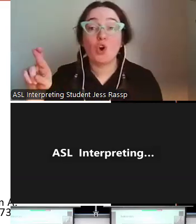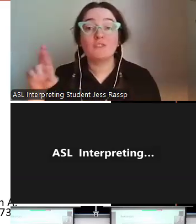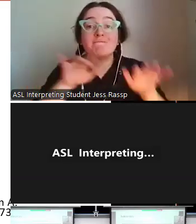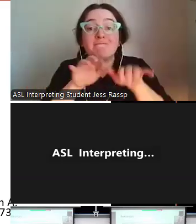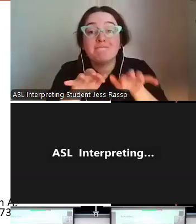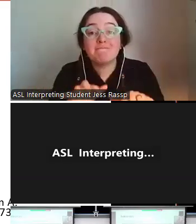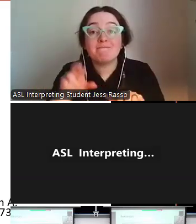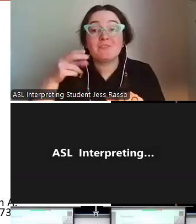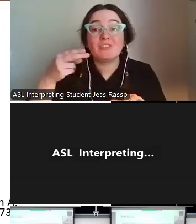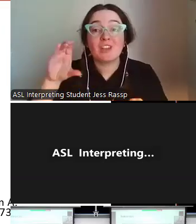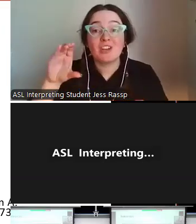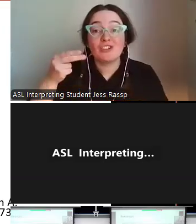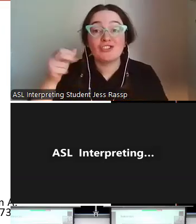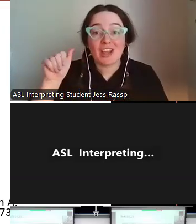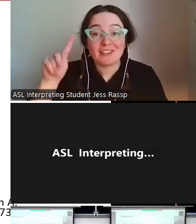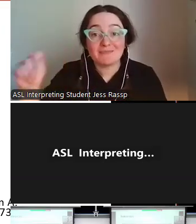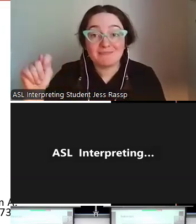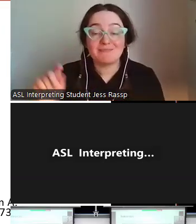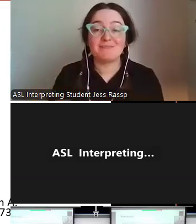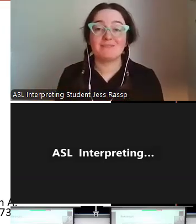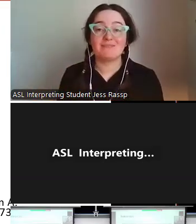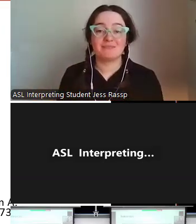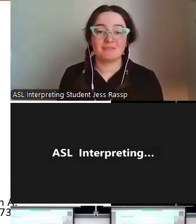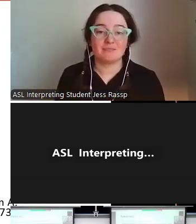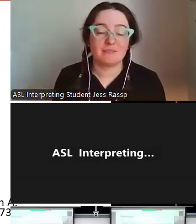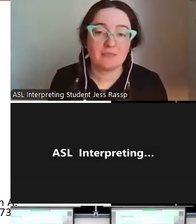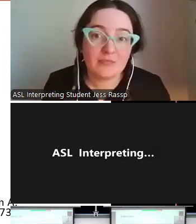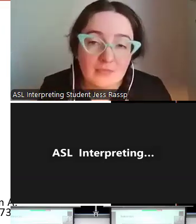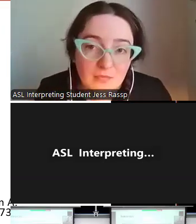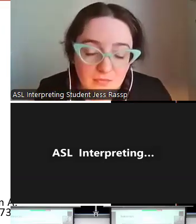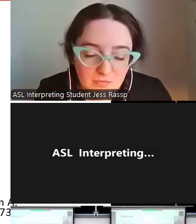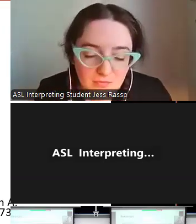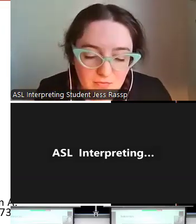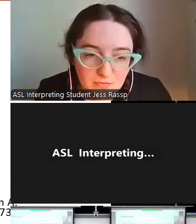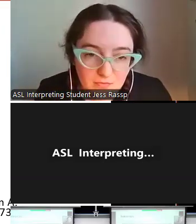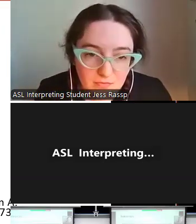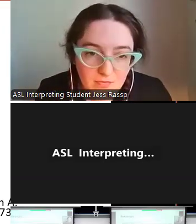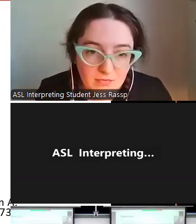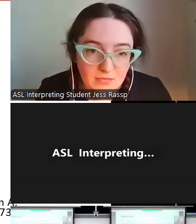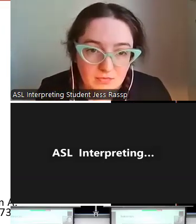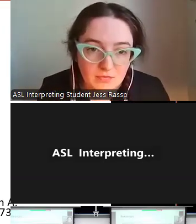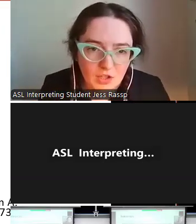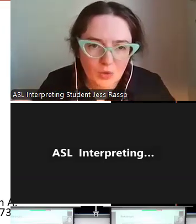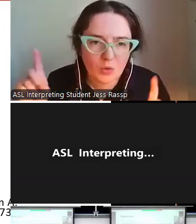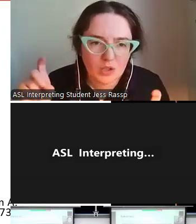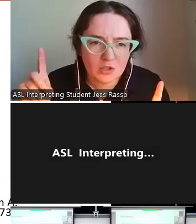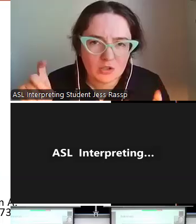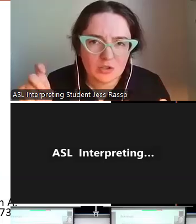question inside the room. So you said that they're building the apamine and they have to move